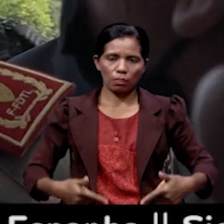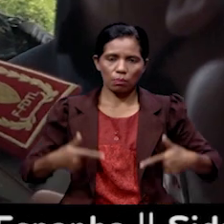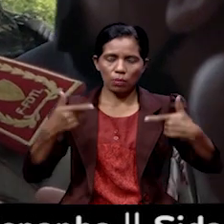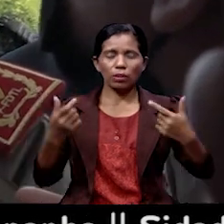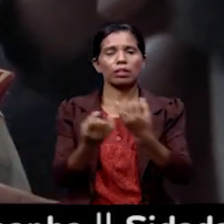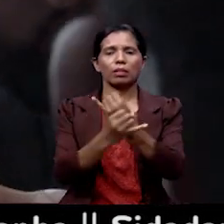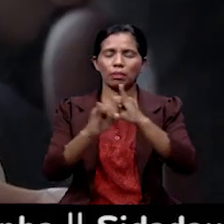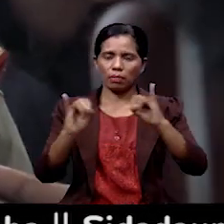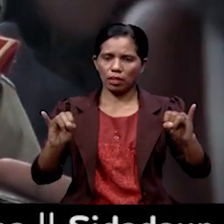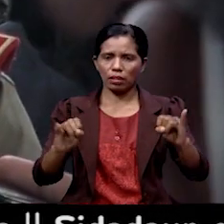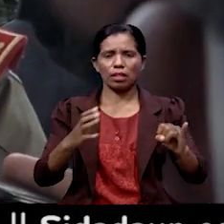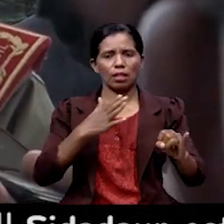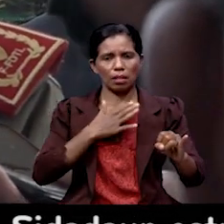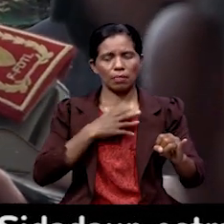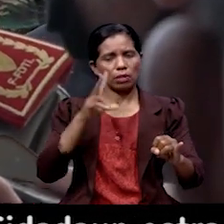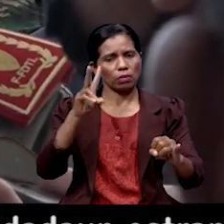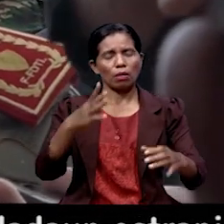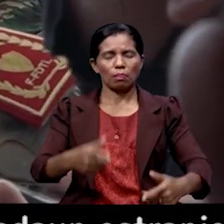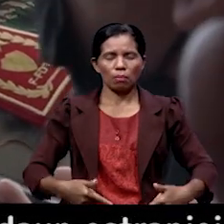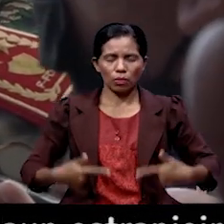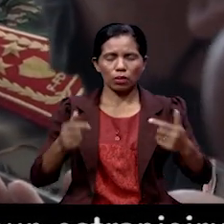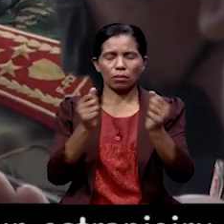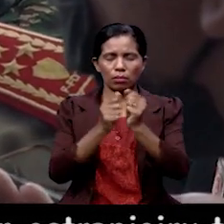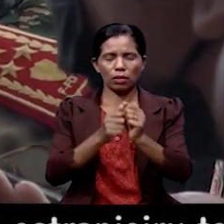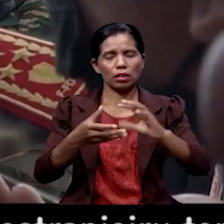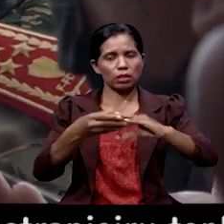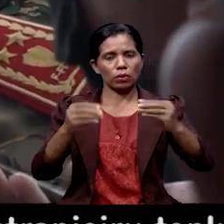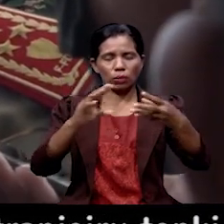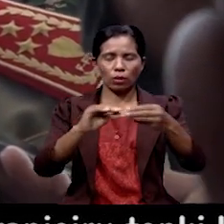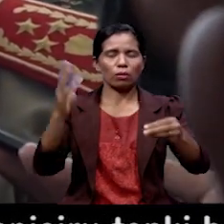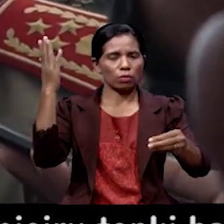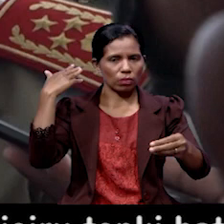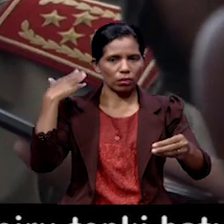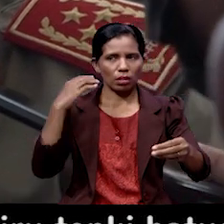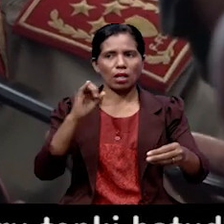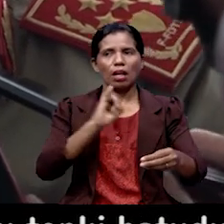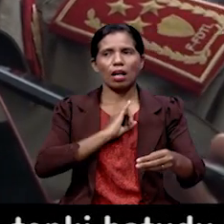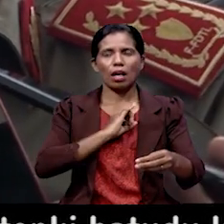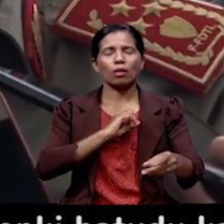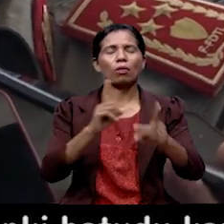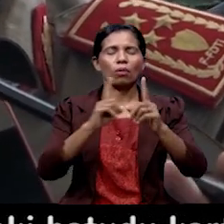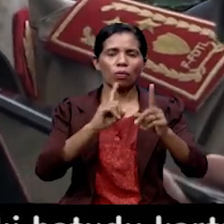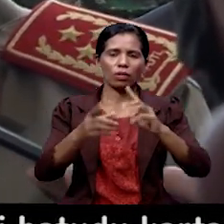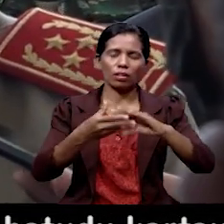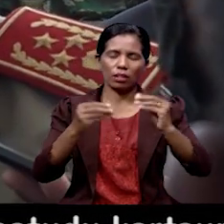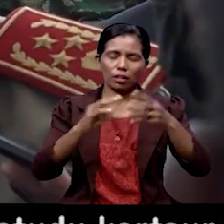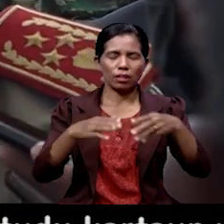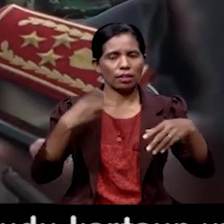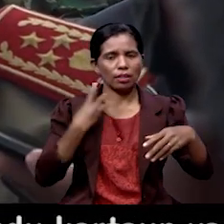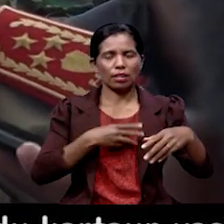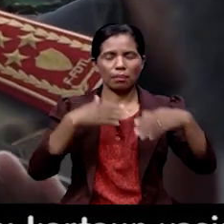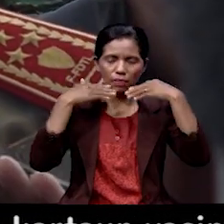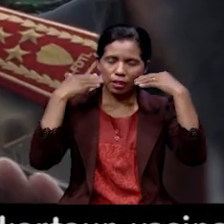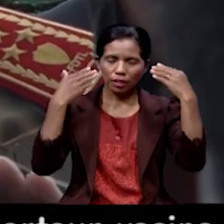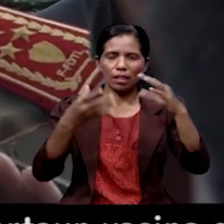moris di moris amutu historia balu nebe ke amnera ni historia balu ke halu ita konti ita amnasa historia balu ke